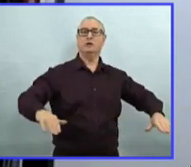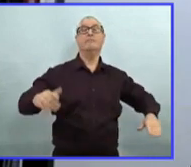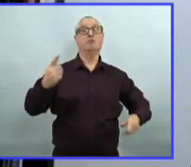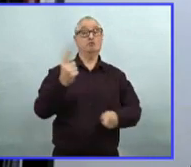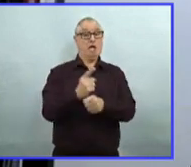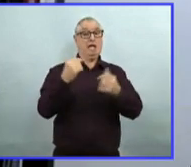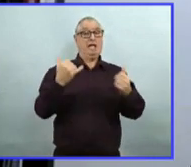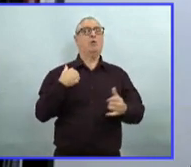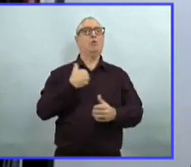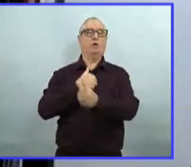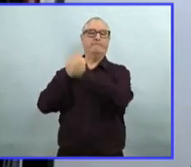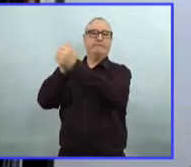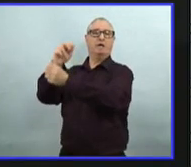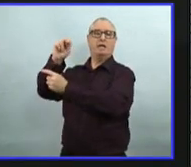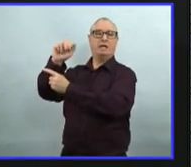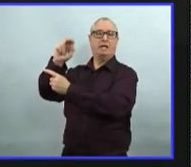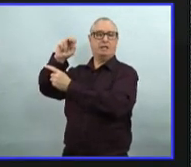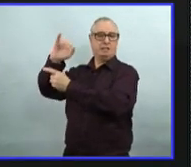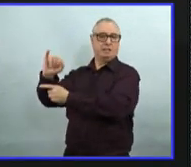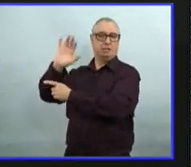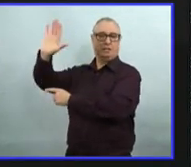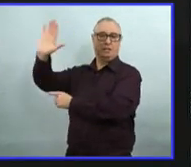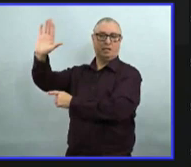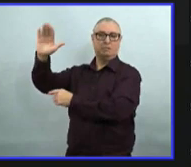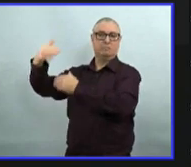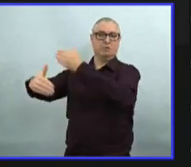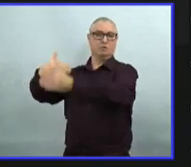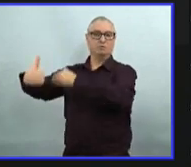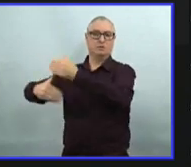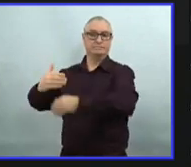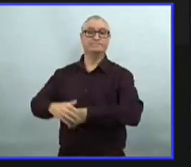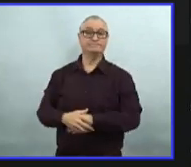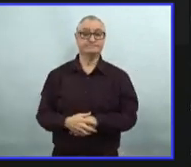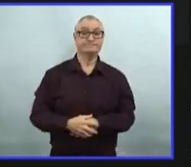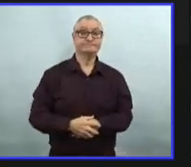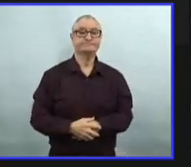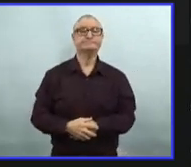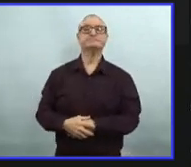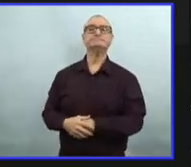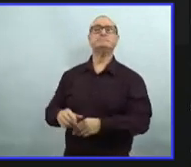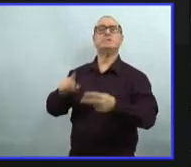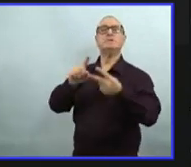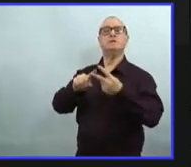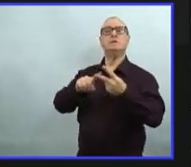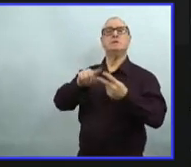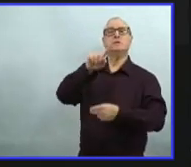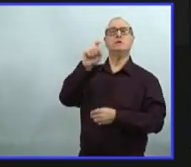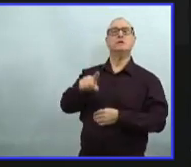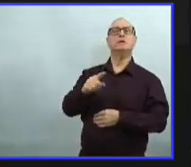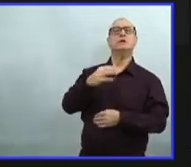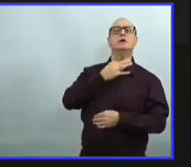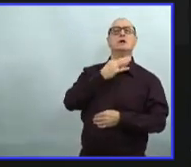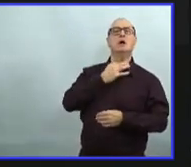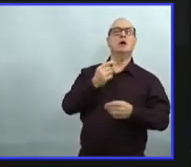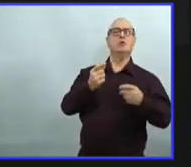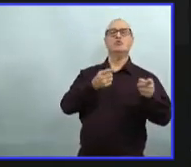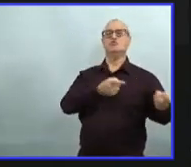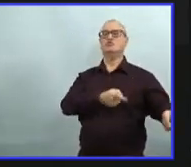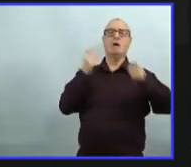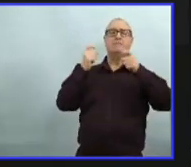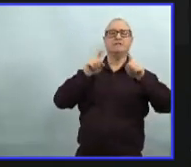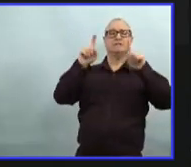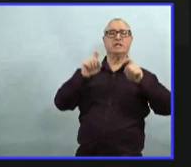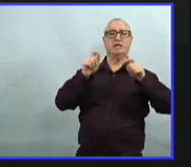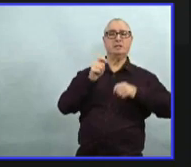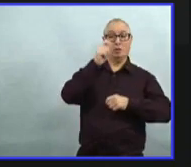Okay, thank you very much for that. Dr. Roussin, rapid tests for teachers, daycare staff, and children themselves. Any plans to make this a reality,